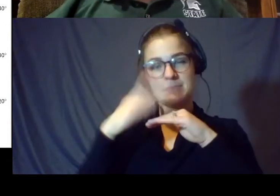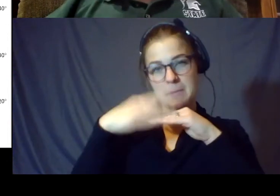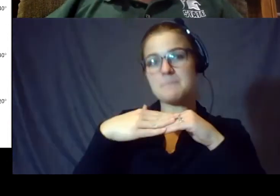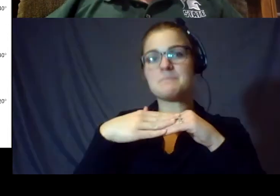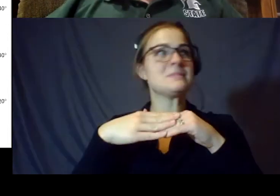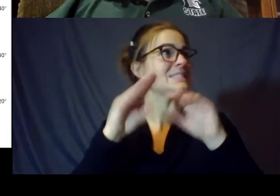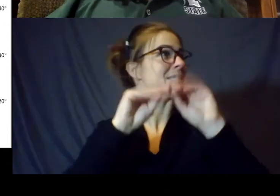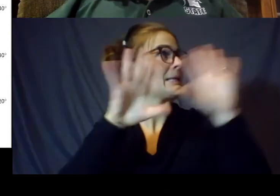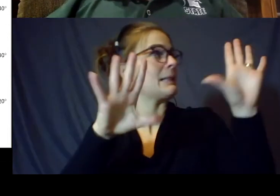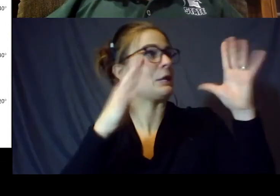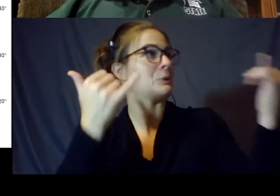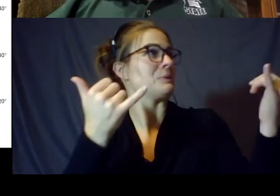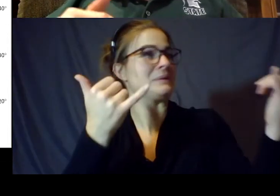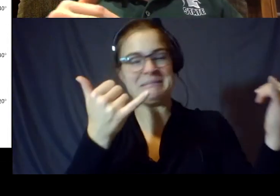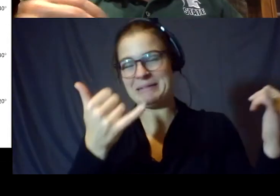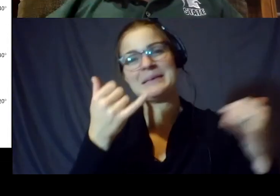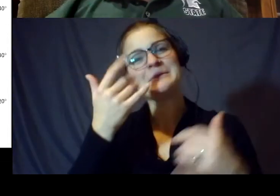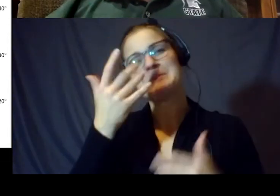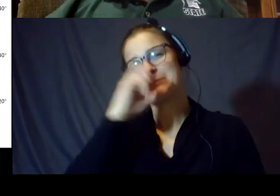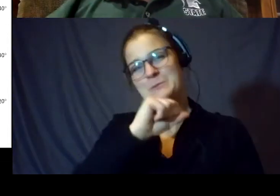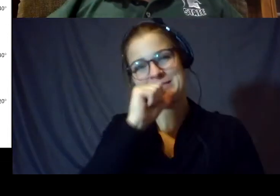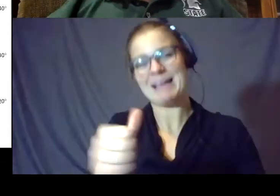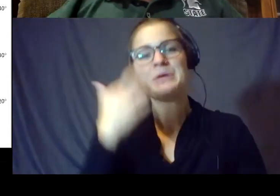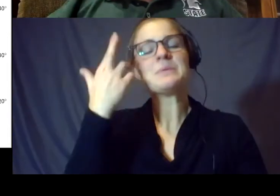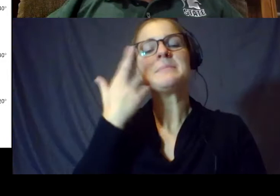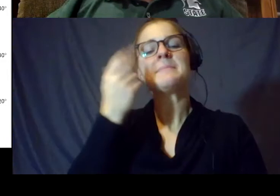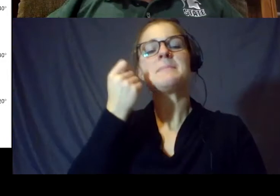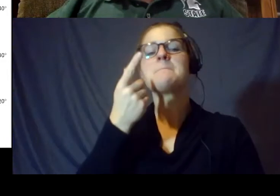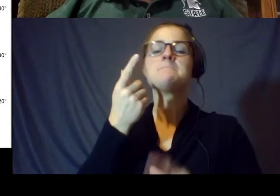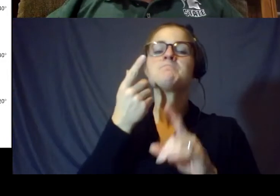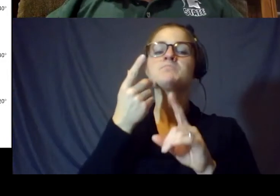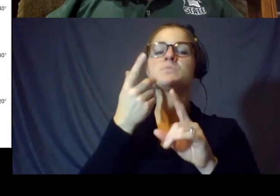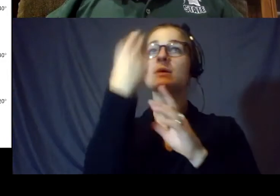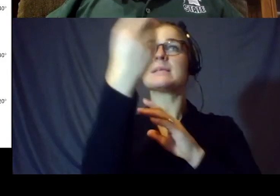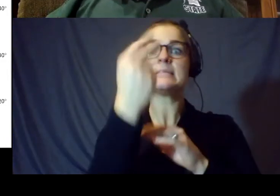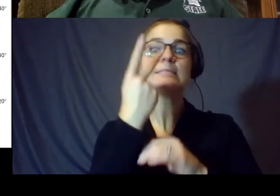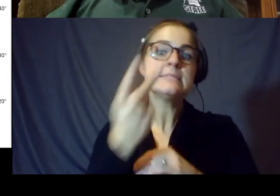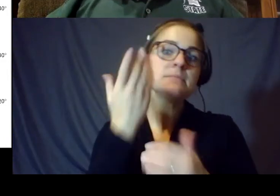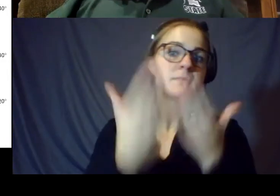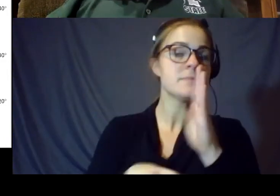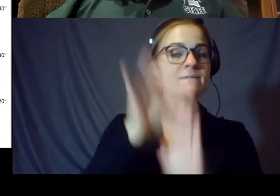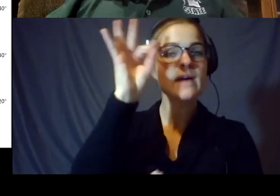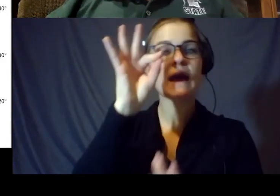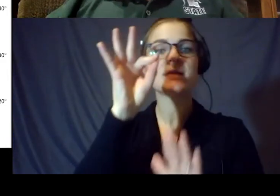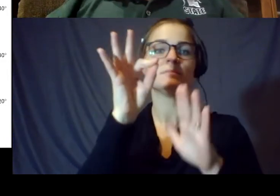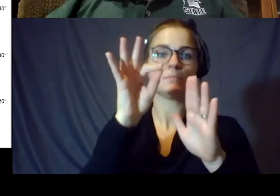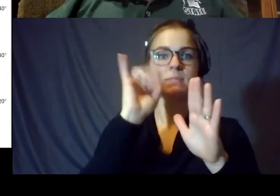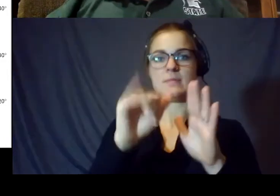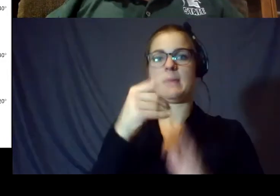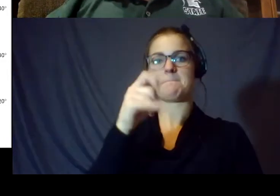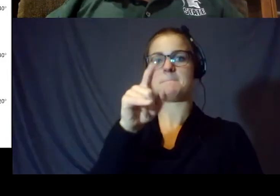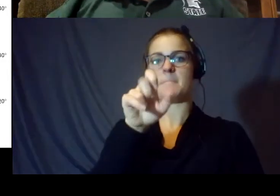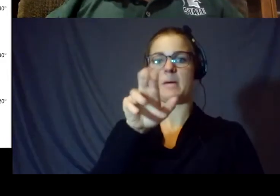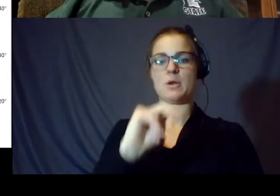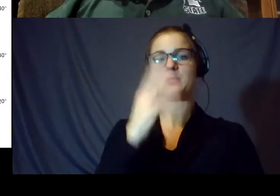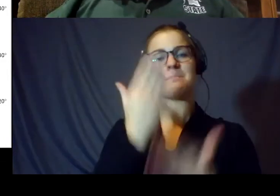isn't since I'm saying this, just go outside and see if you can find this pattern. And it might be hard if you're looking for it